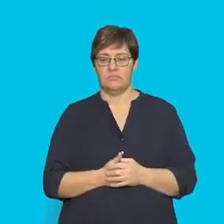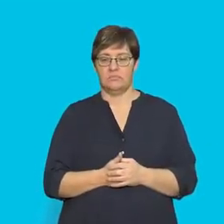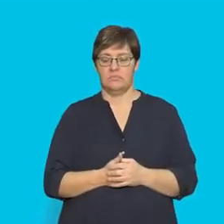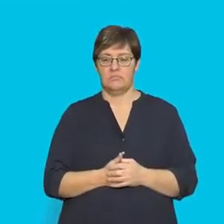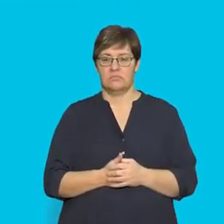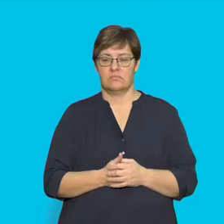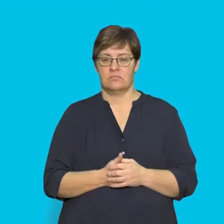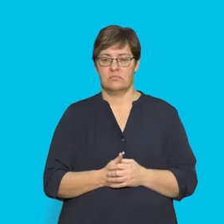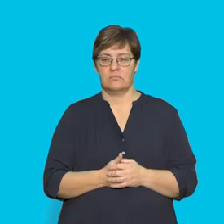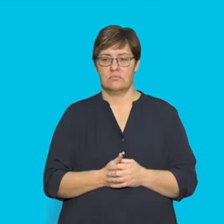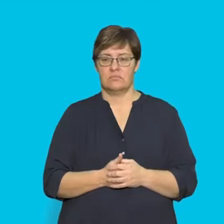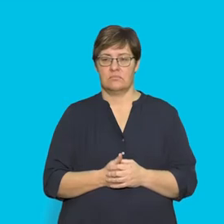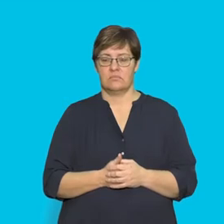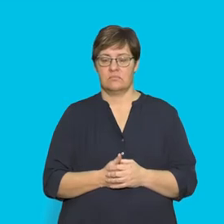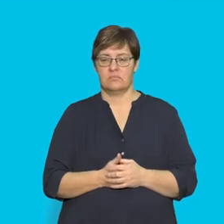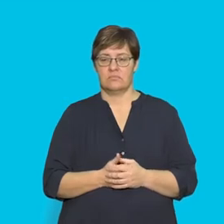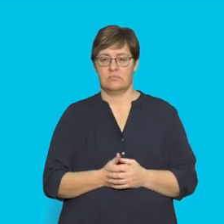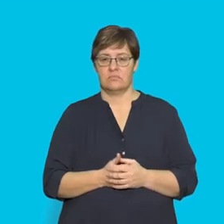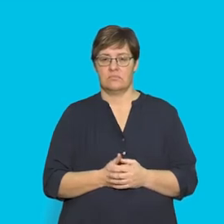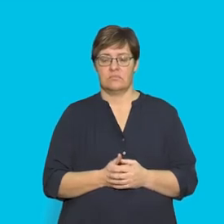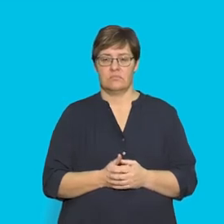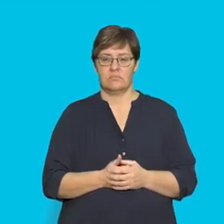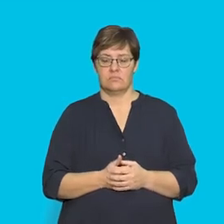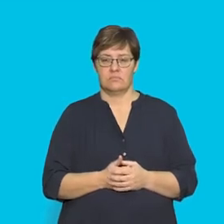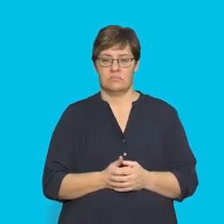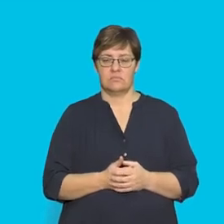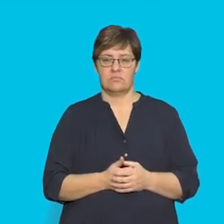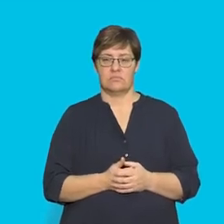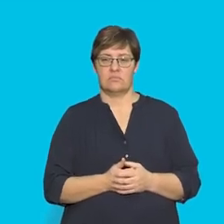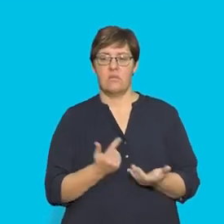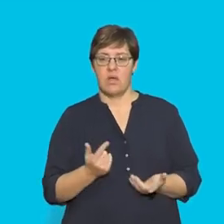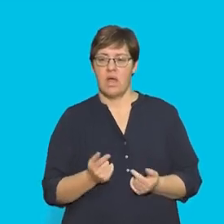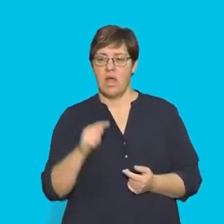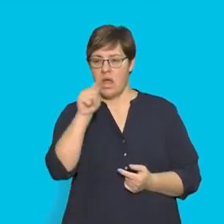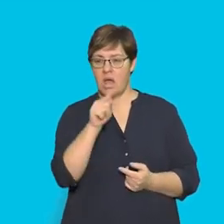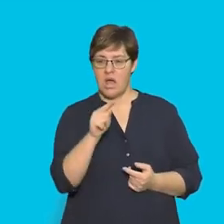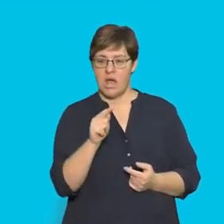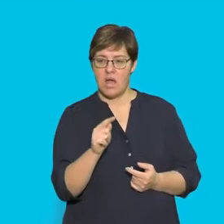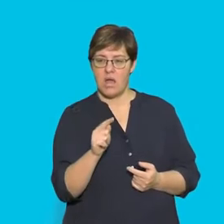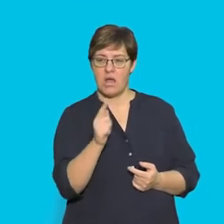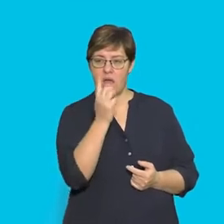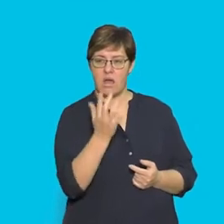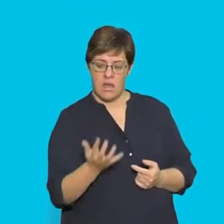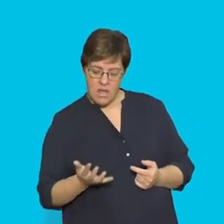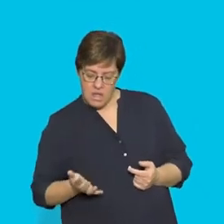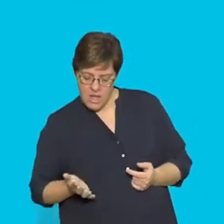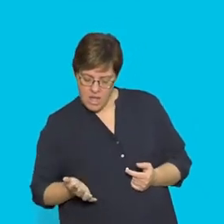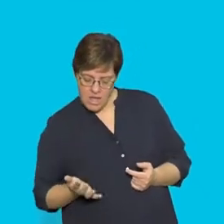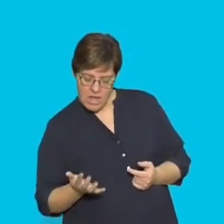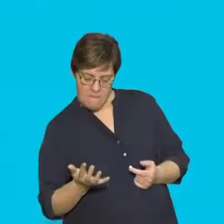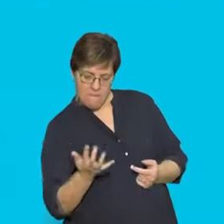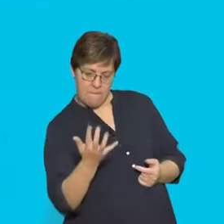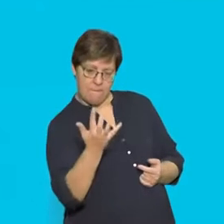in again and recognize that the current is in that direction, and we have